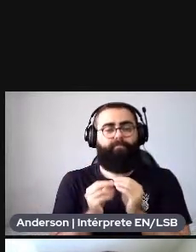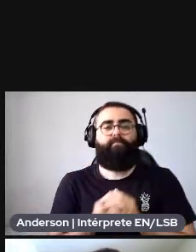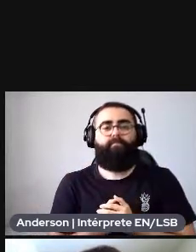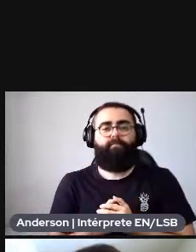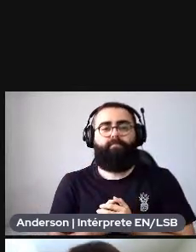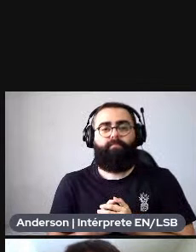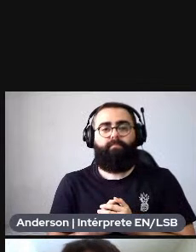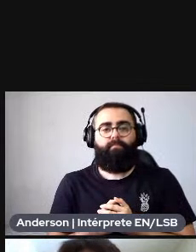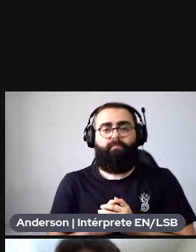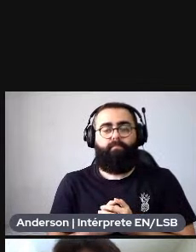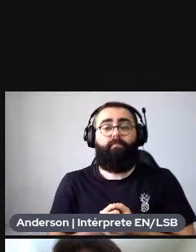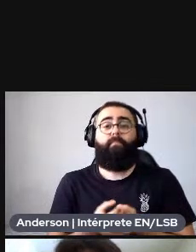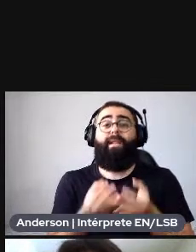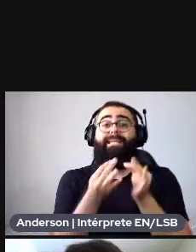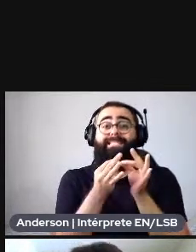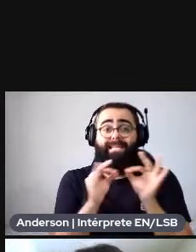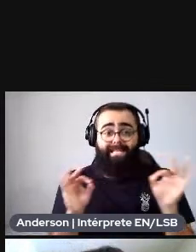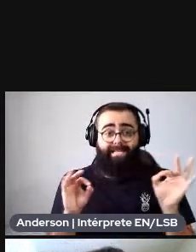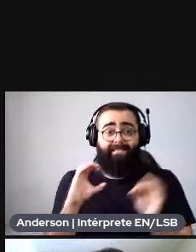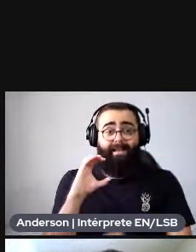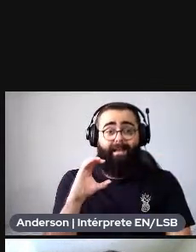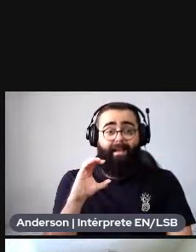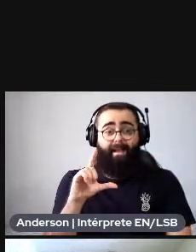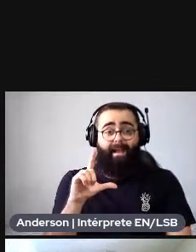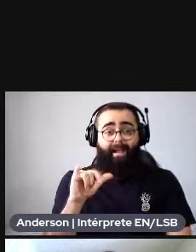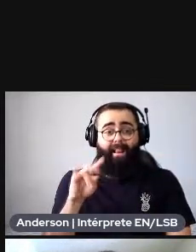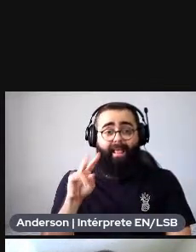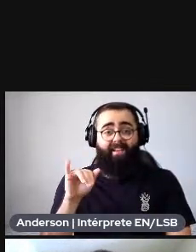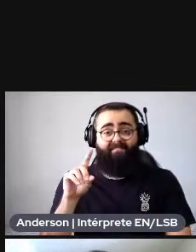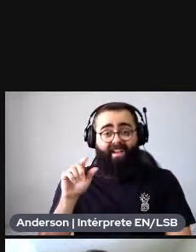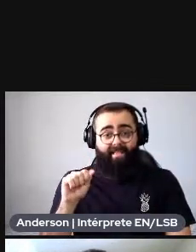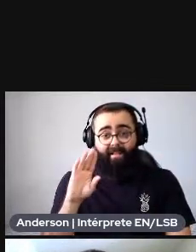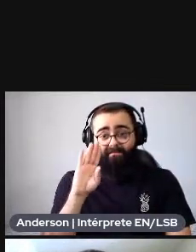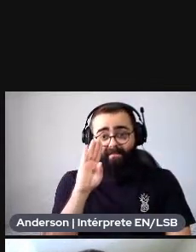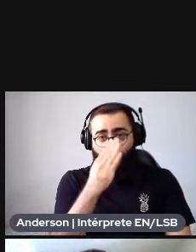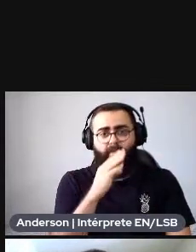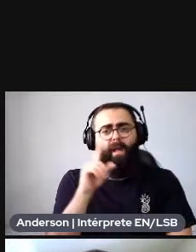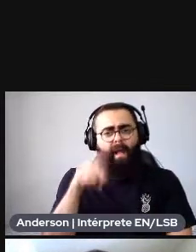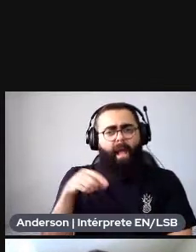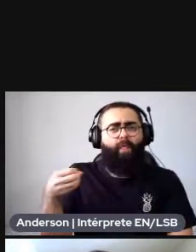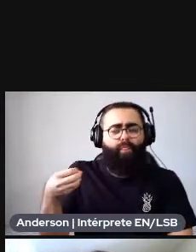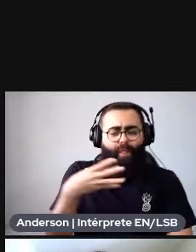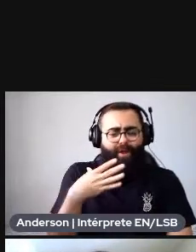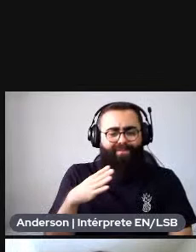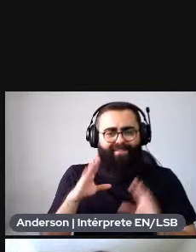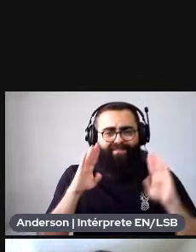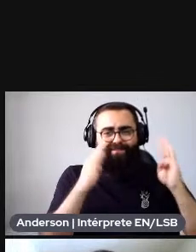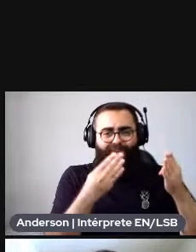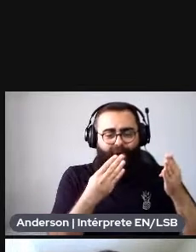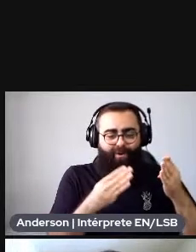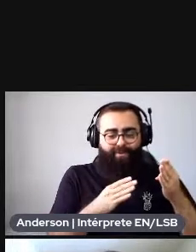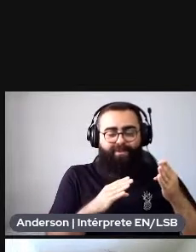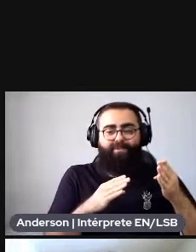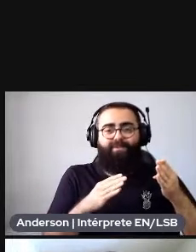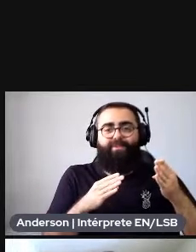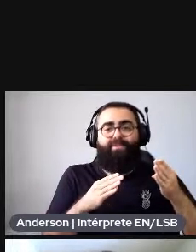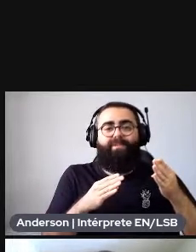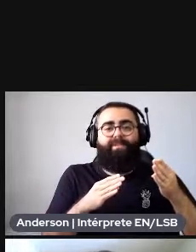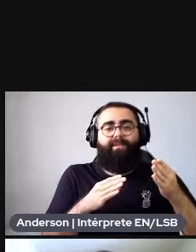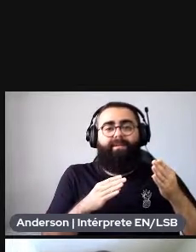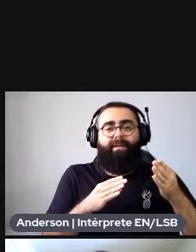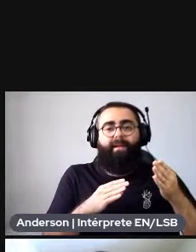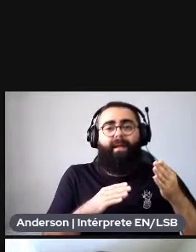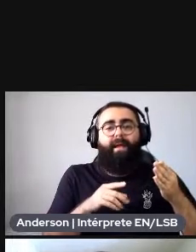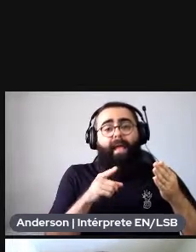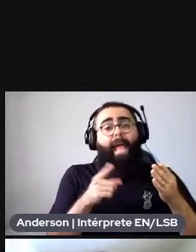Pseudocleft constructions are new focus constructions as opposed to reverse pseudoclefts with given